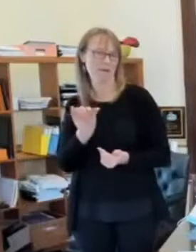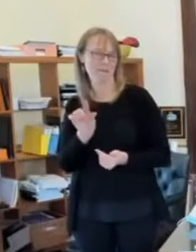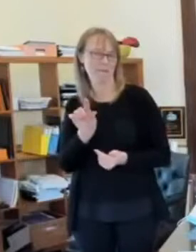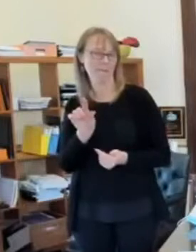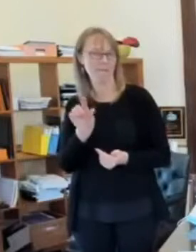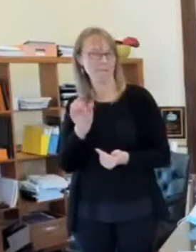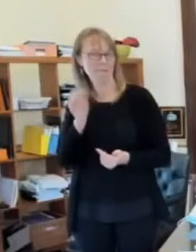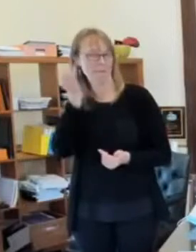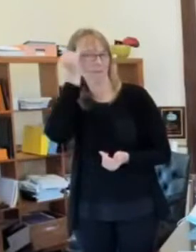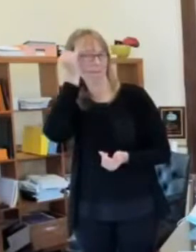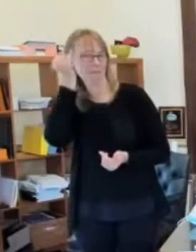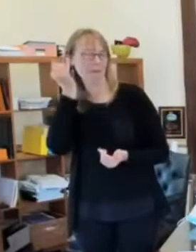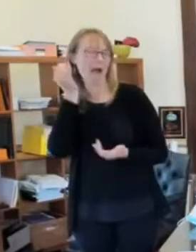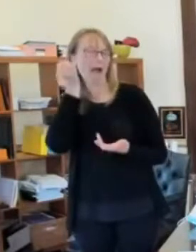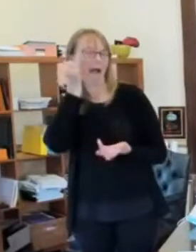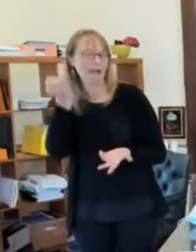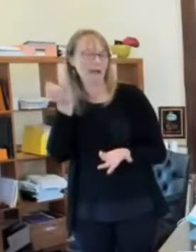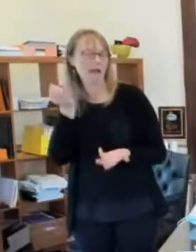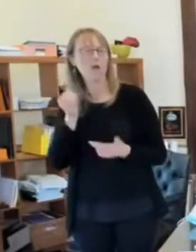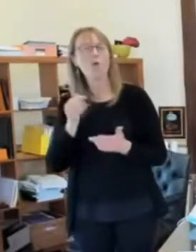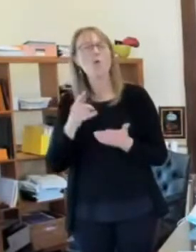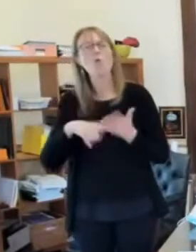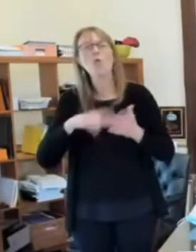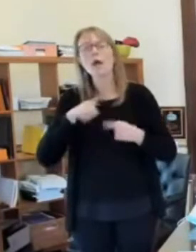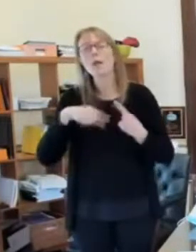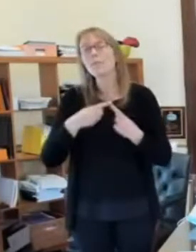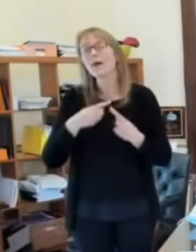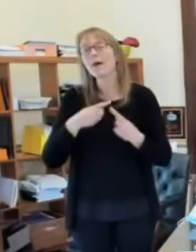Will. Will,